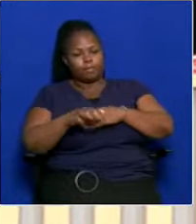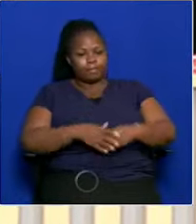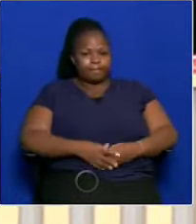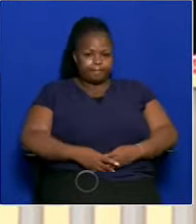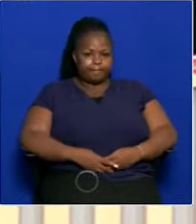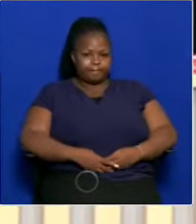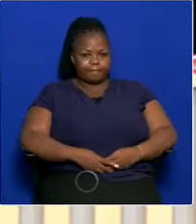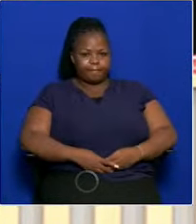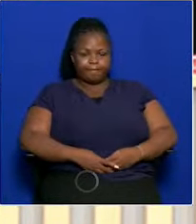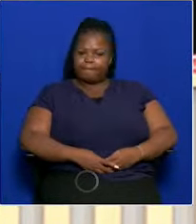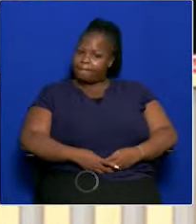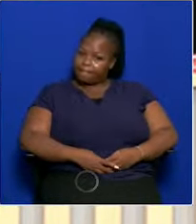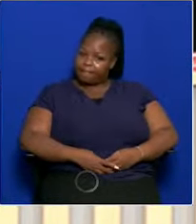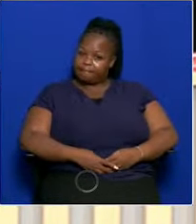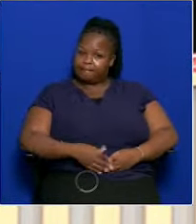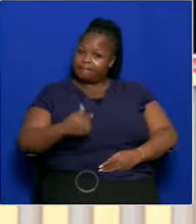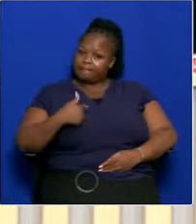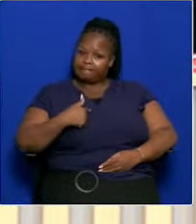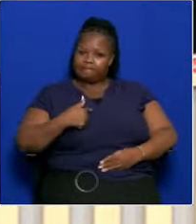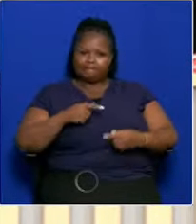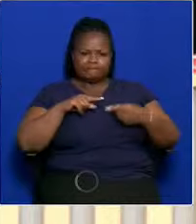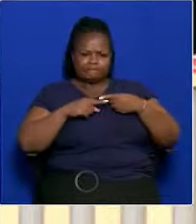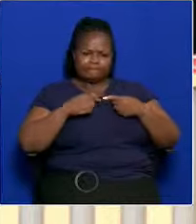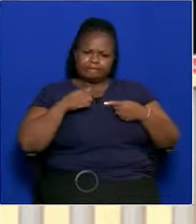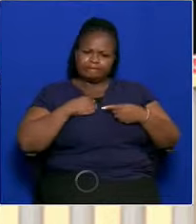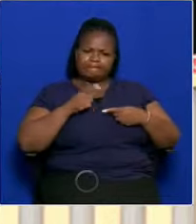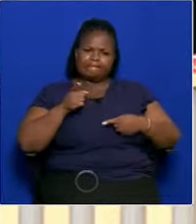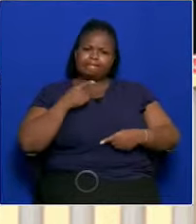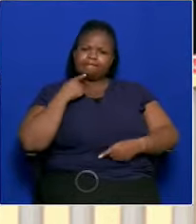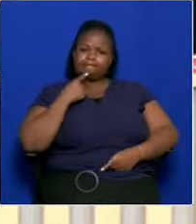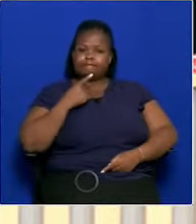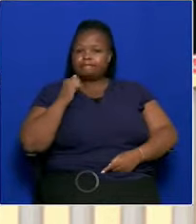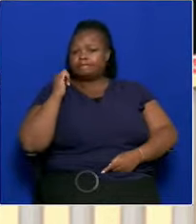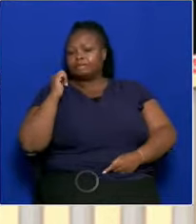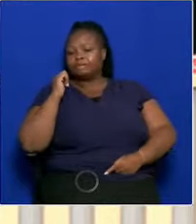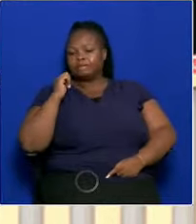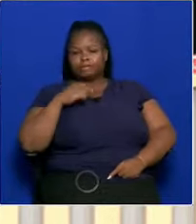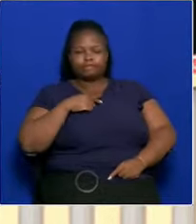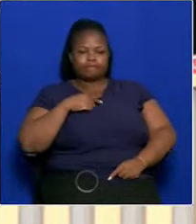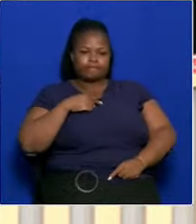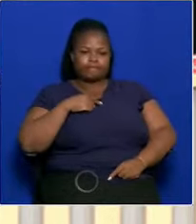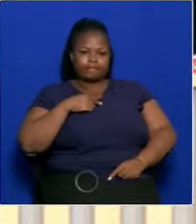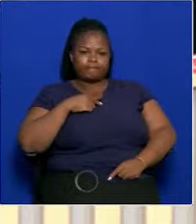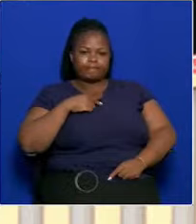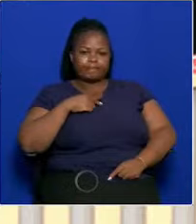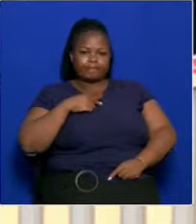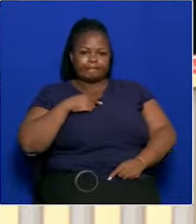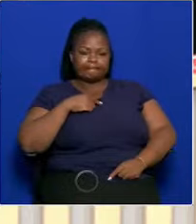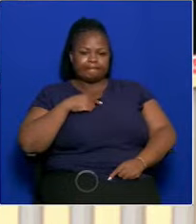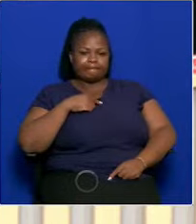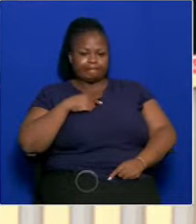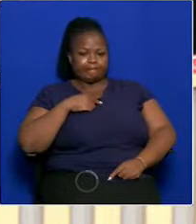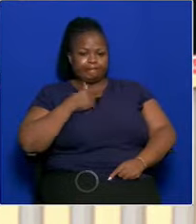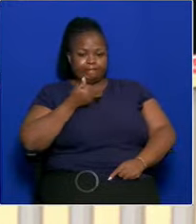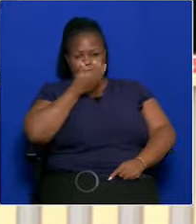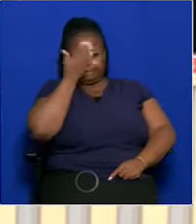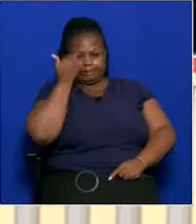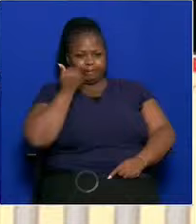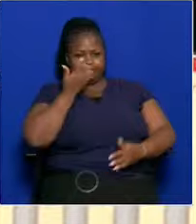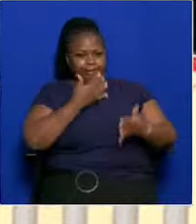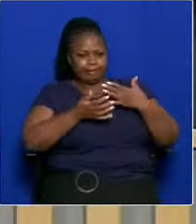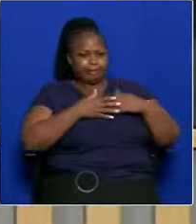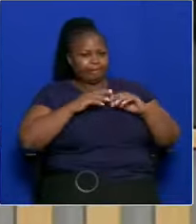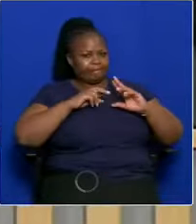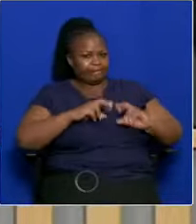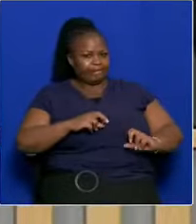So my point, General, is when you said yesterday that you weren't aware of any investigations,